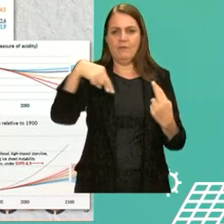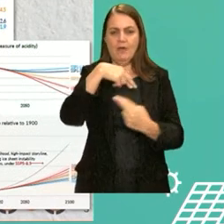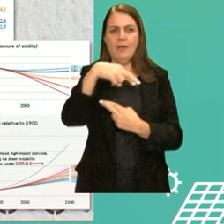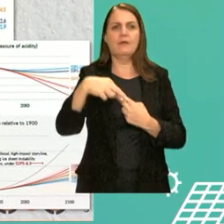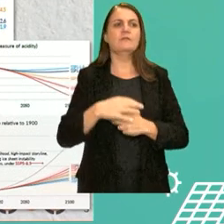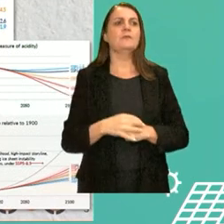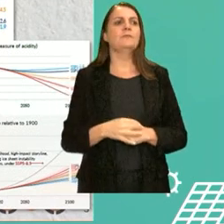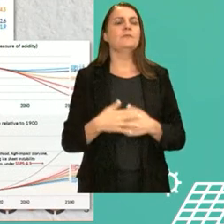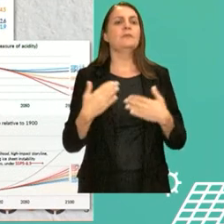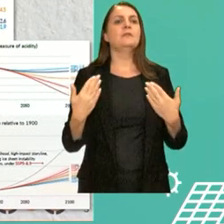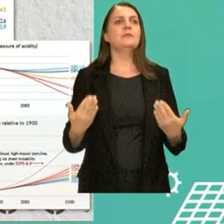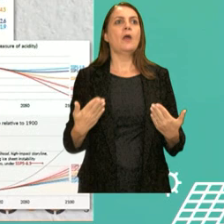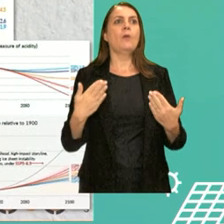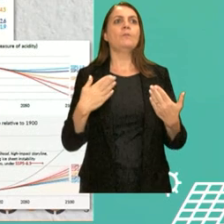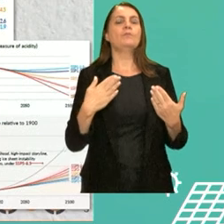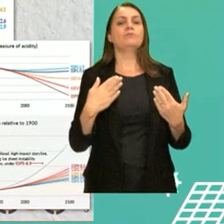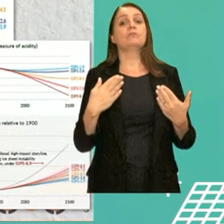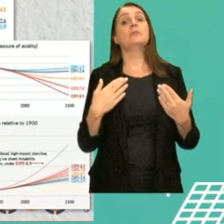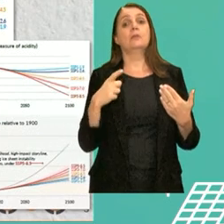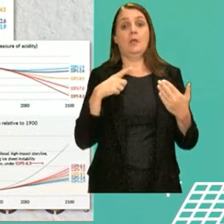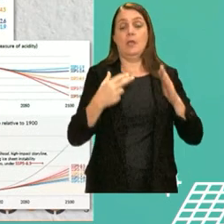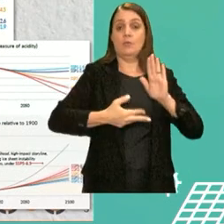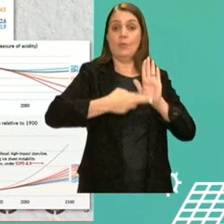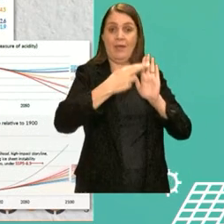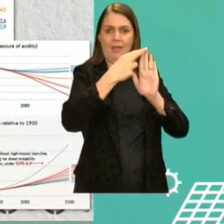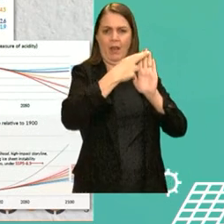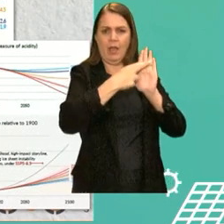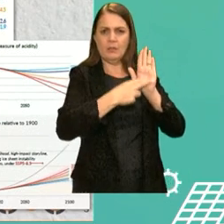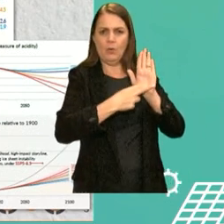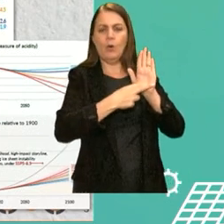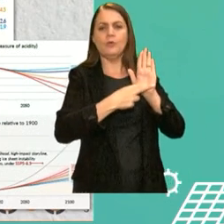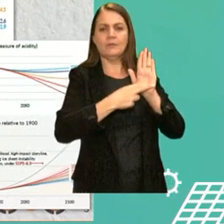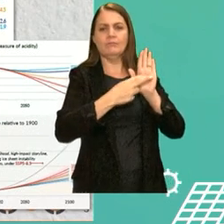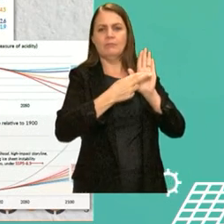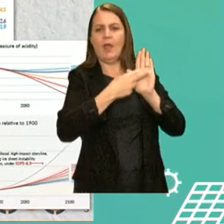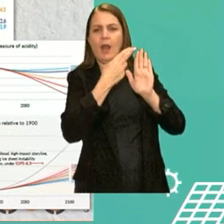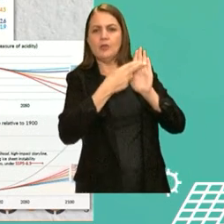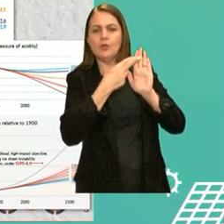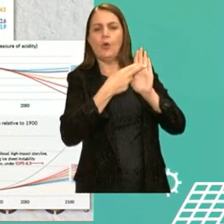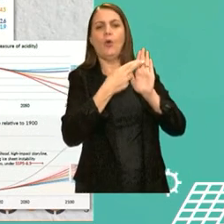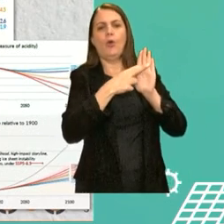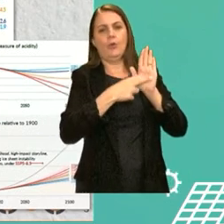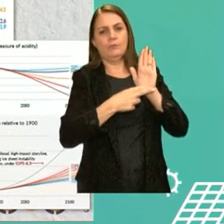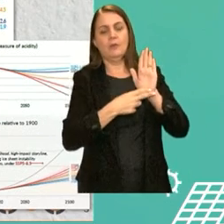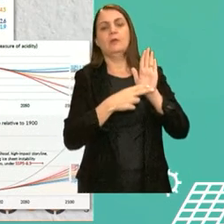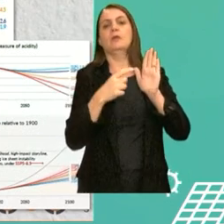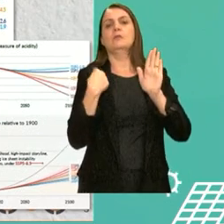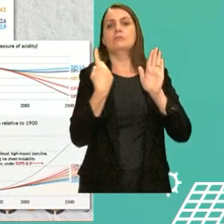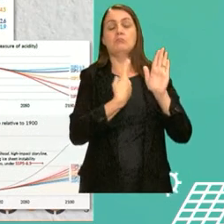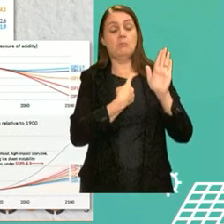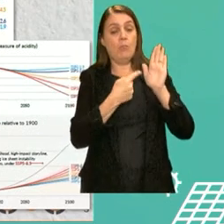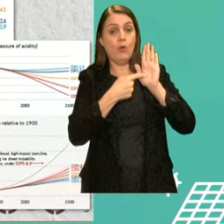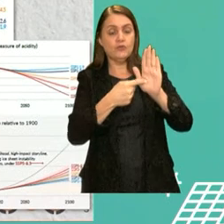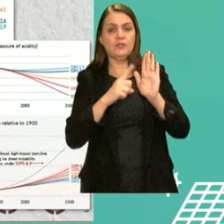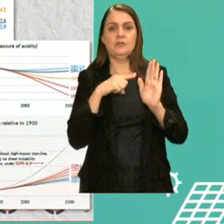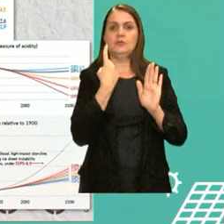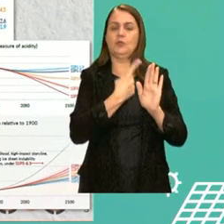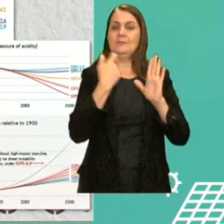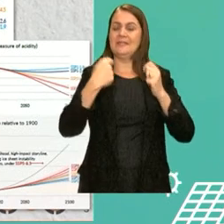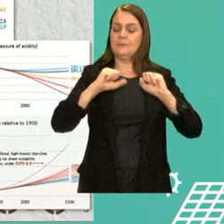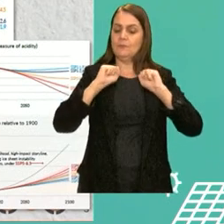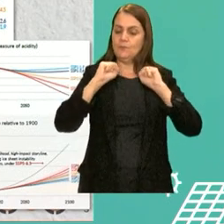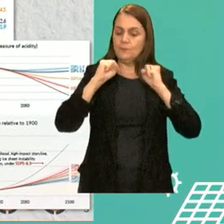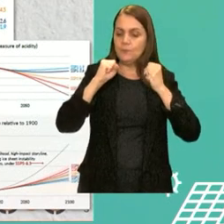is exploring these themes. So we need to make great efforts to limit this